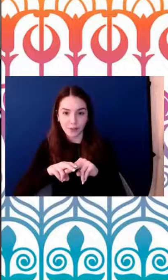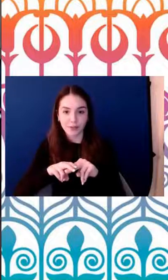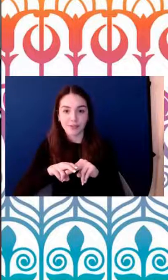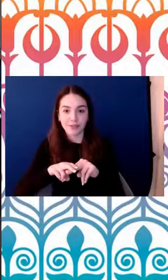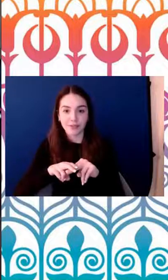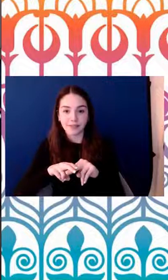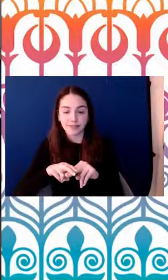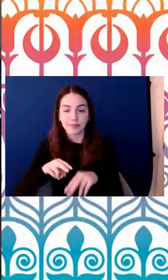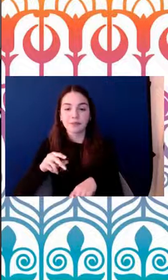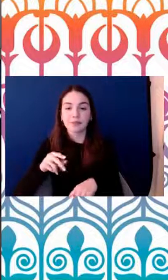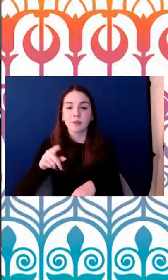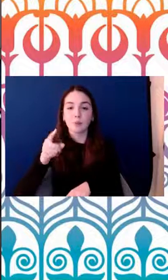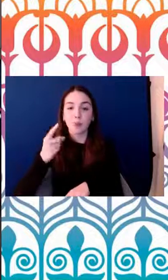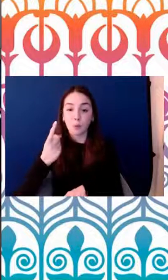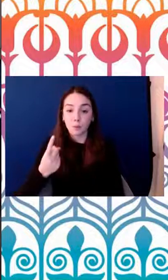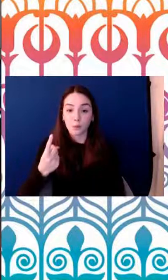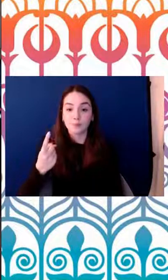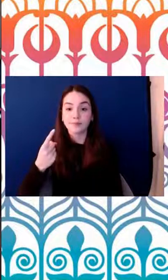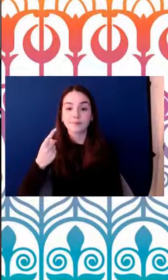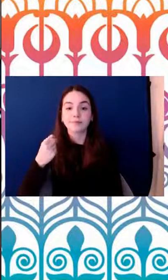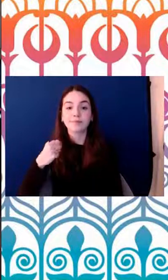you can. 1,